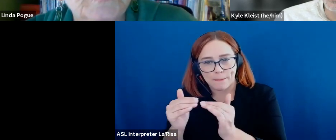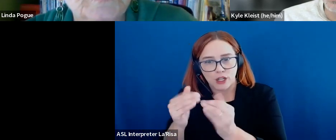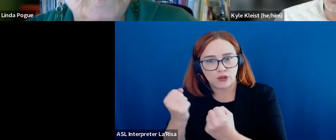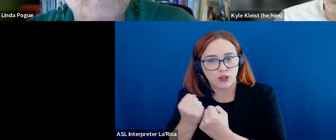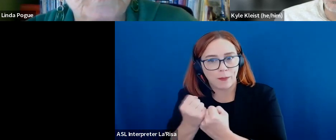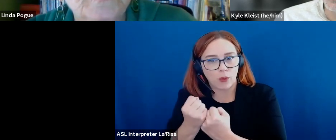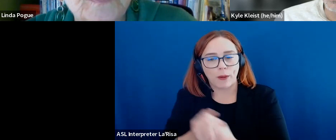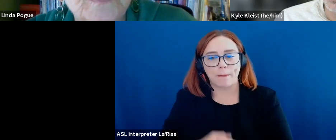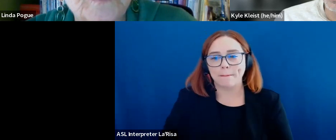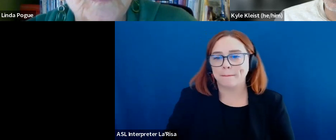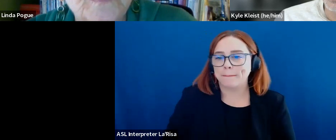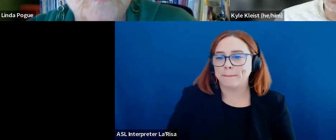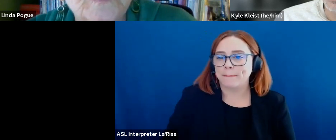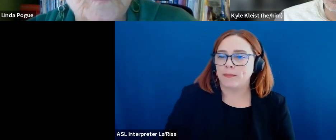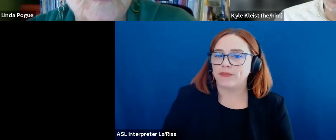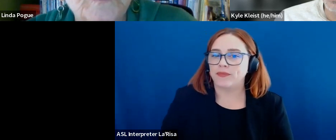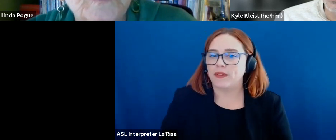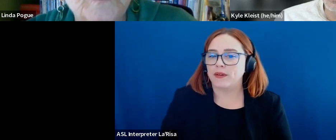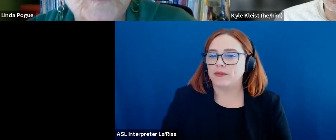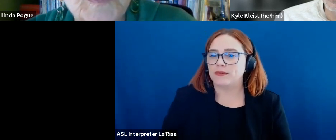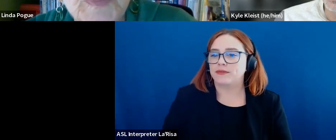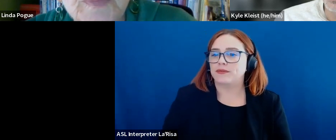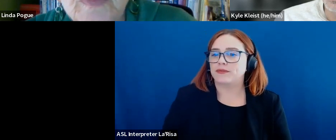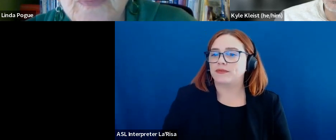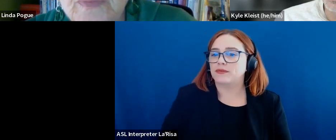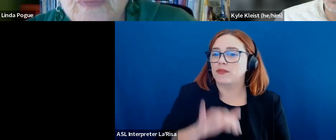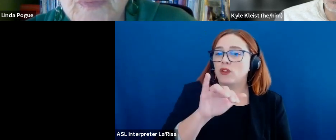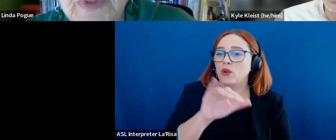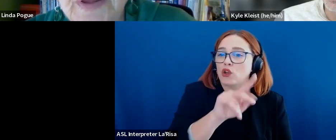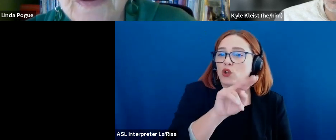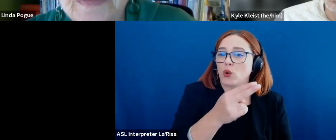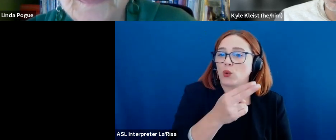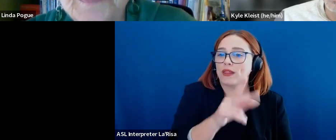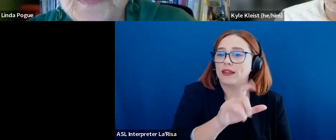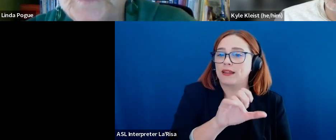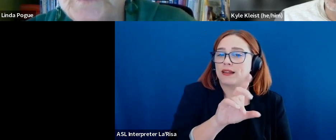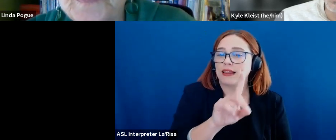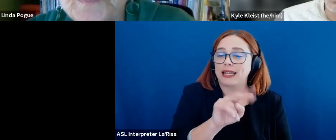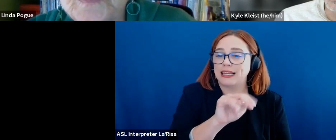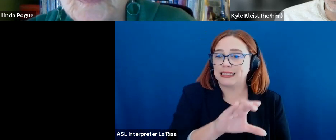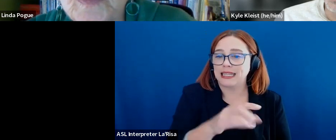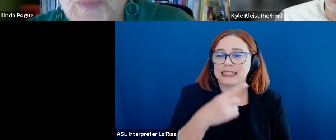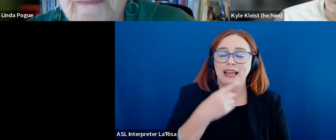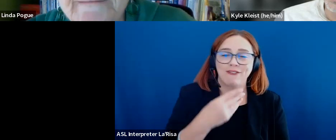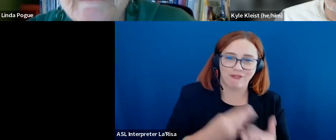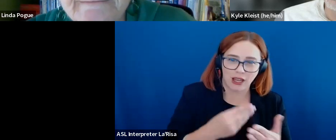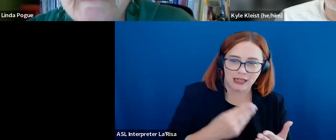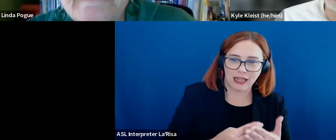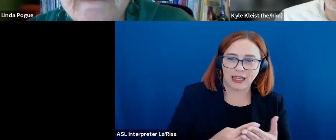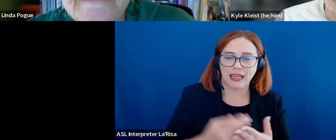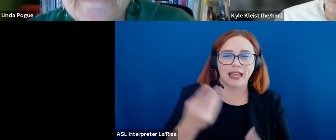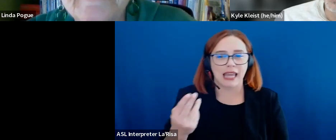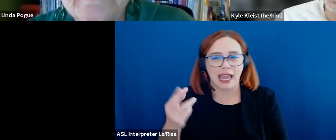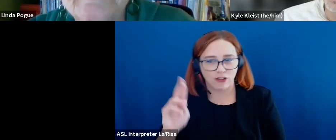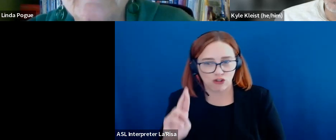funding and human resources. And then Jordan Hayes, staff time is a barrier with our smaller SEALs